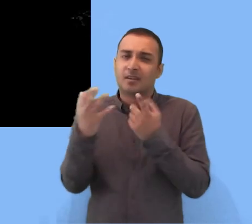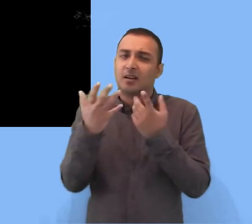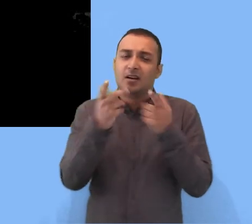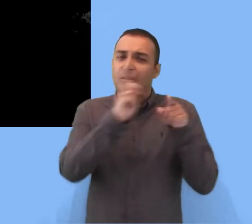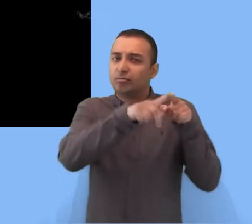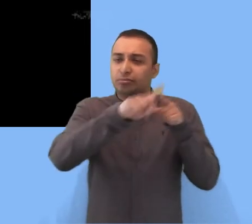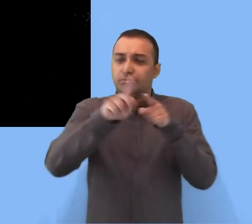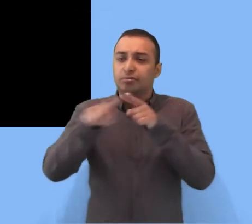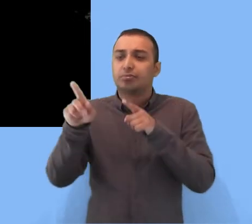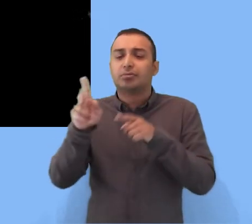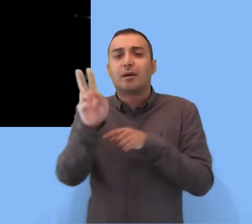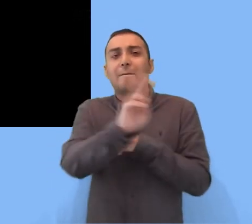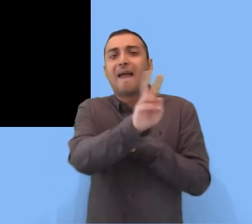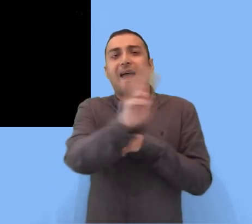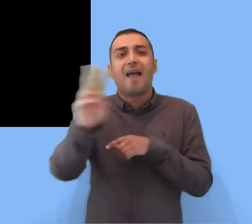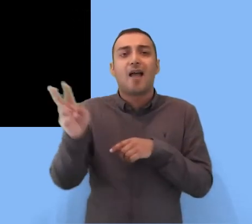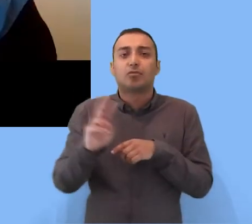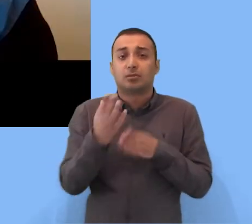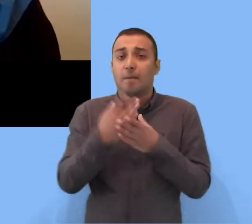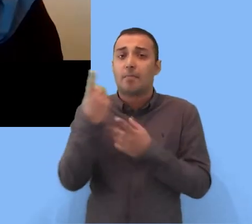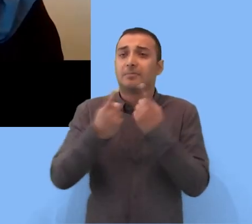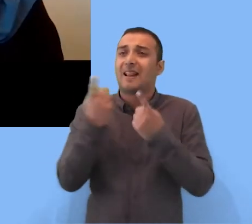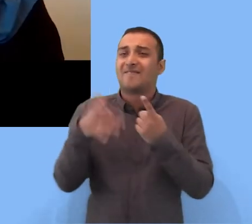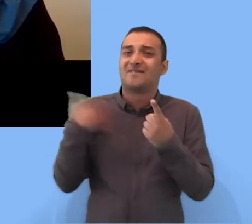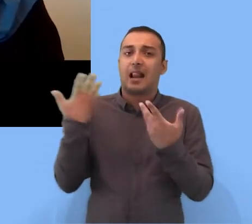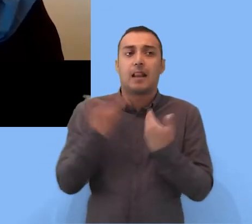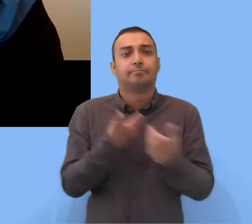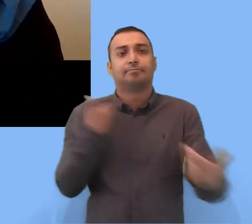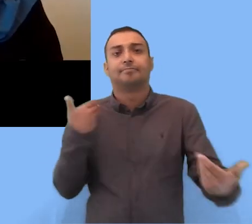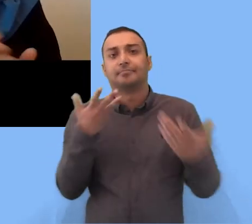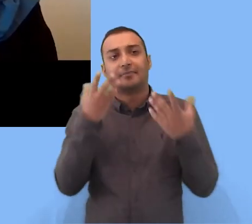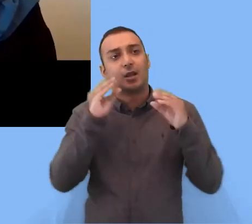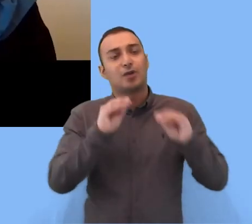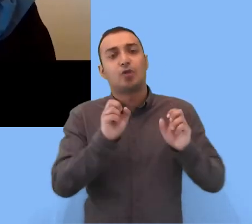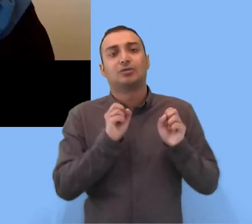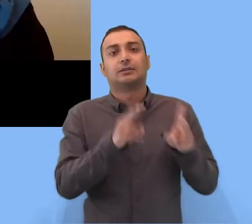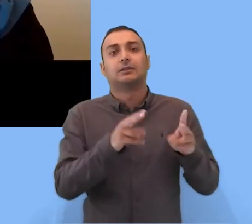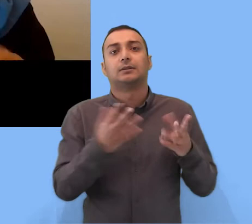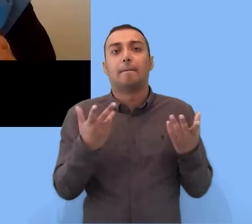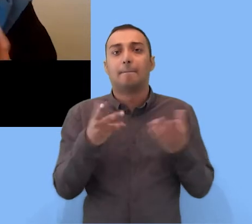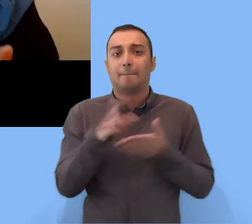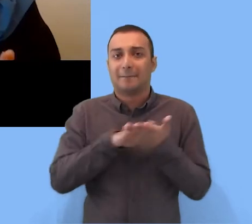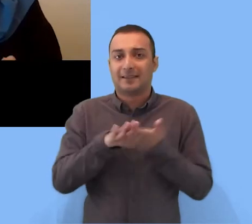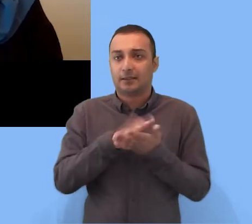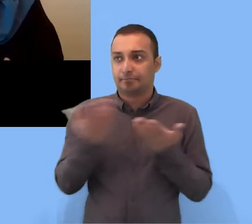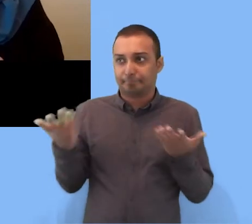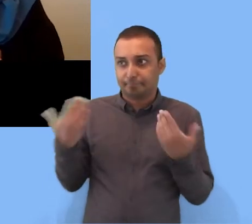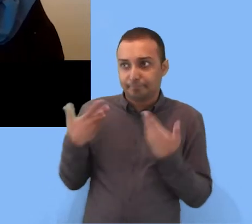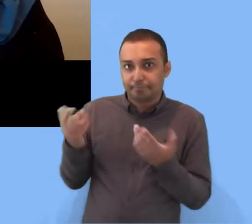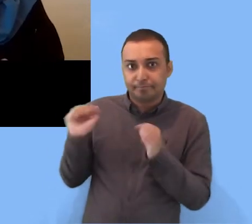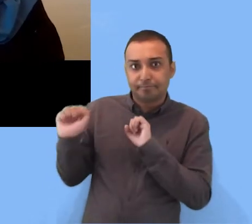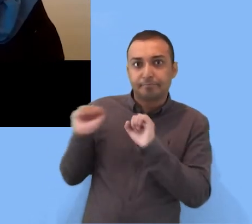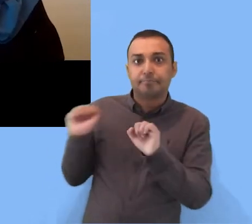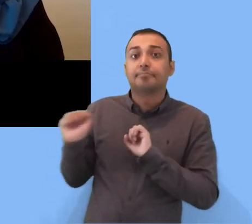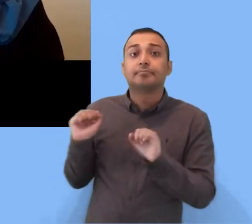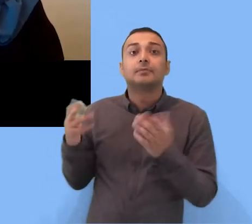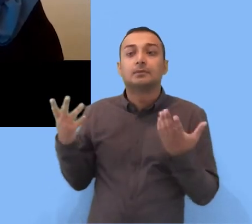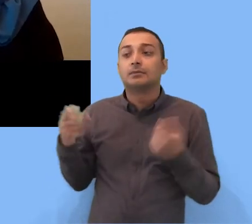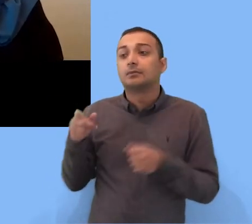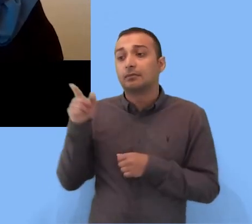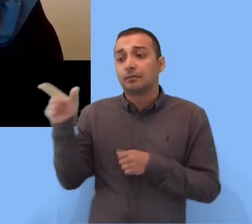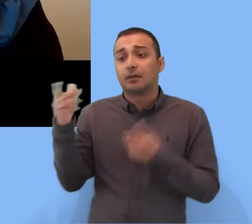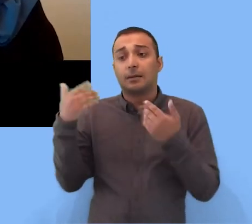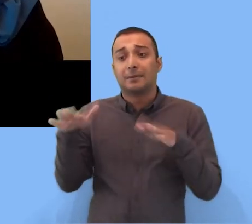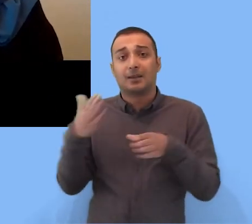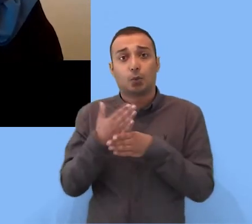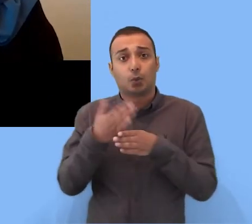who were sort of distant from the education system and were often marginalized and voices that weren't heard. She's worked in the adult learning